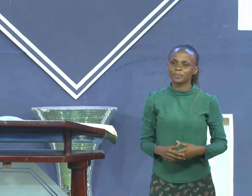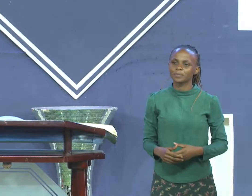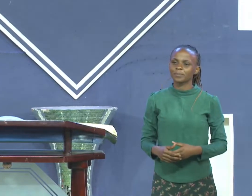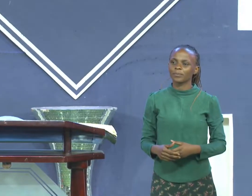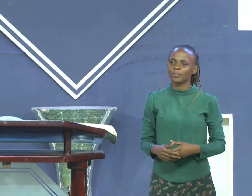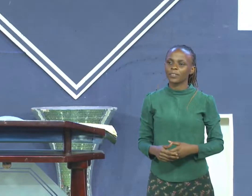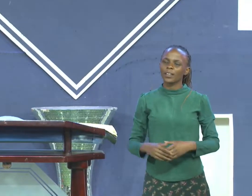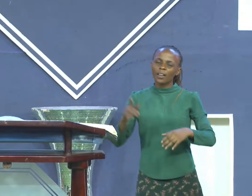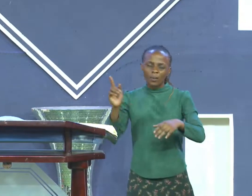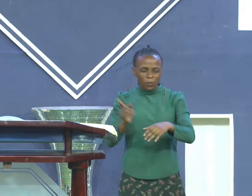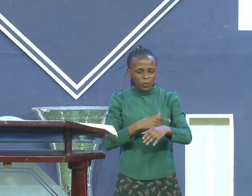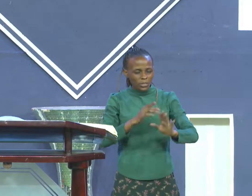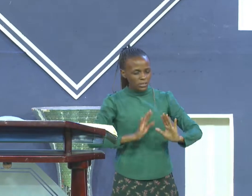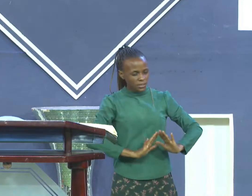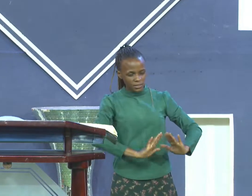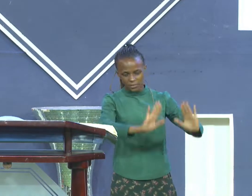And when she was leaving,